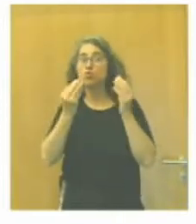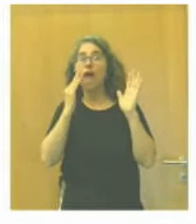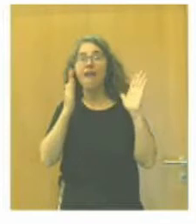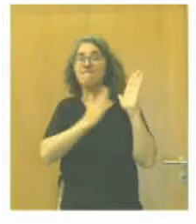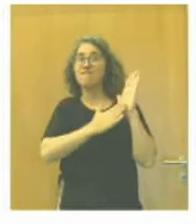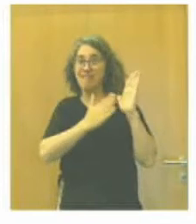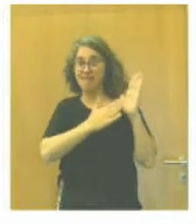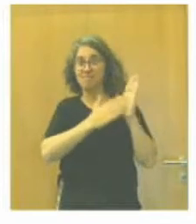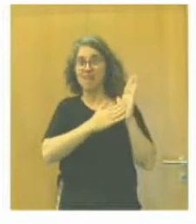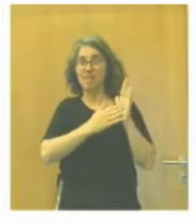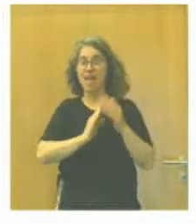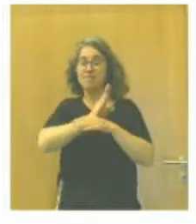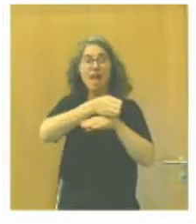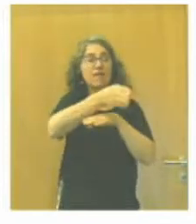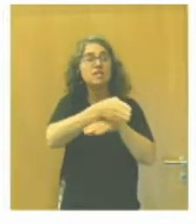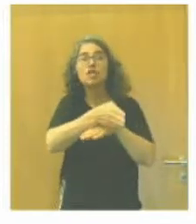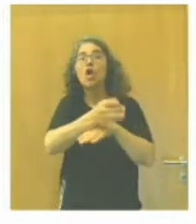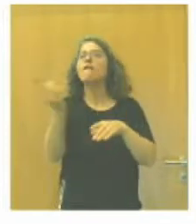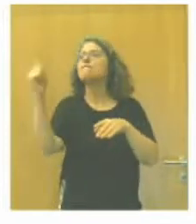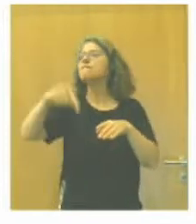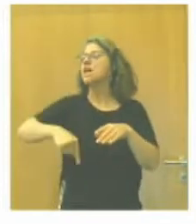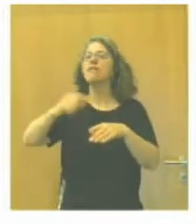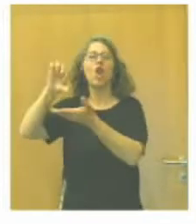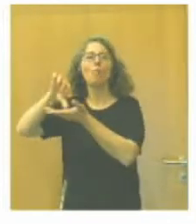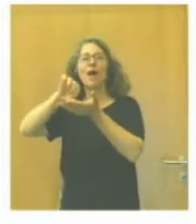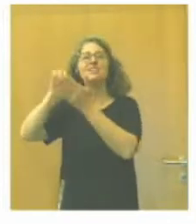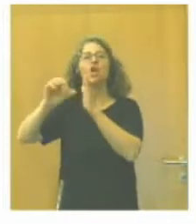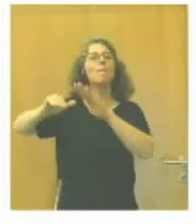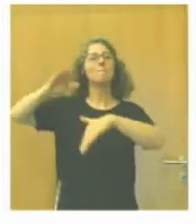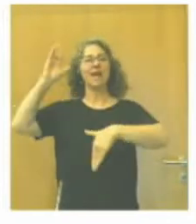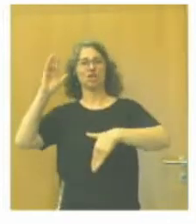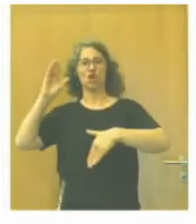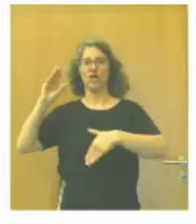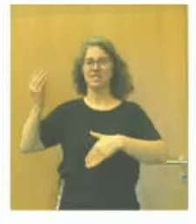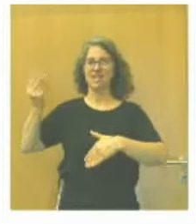comes from higher income countries. And all of the references and all of the